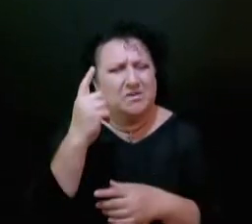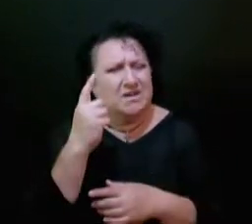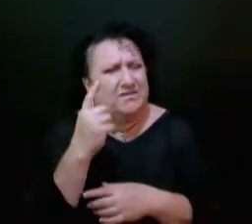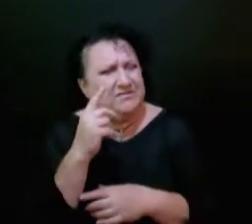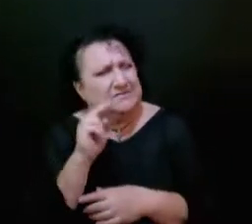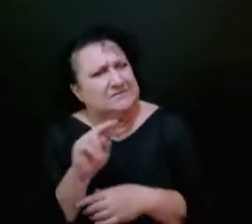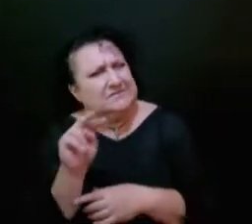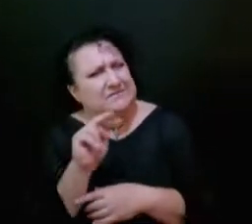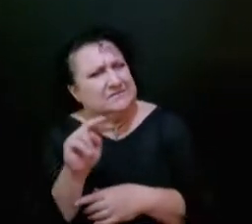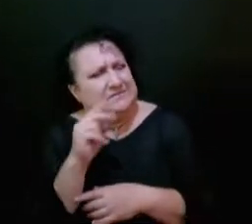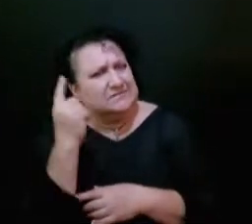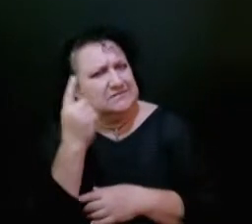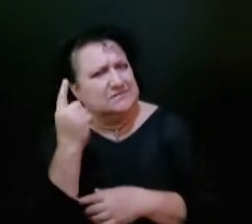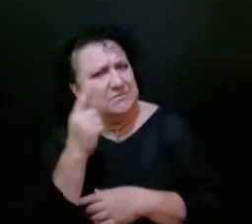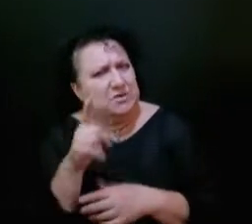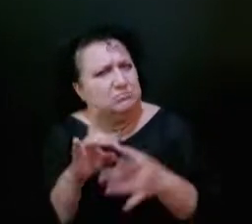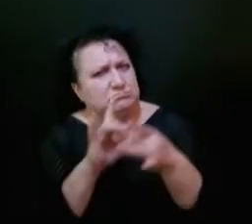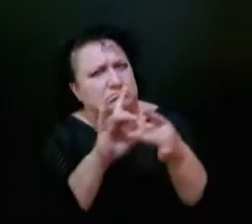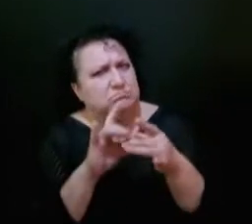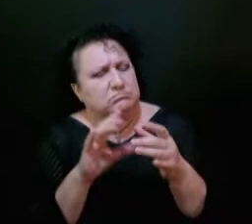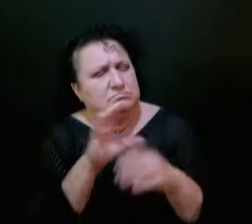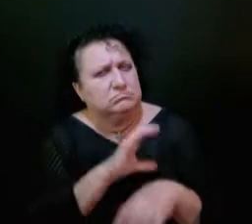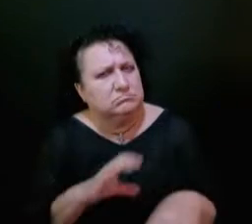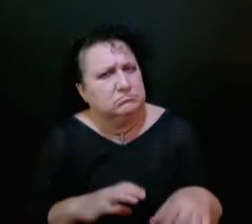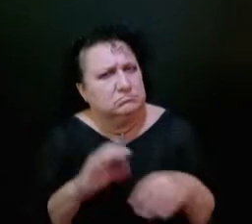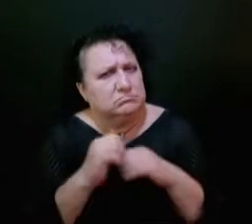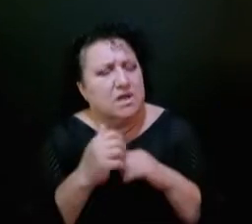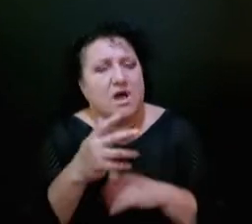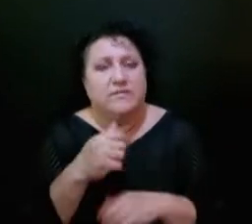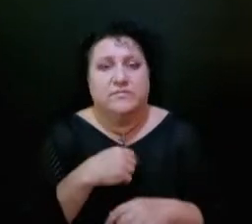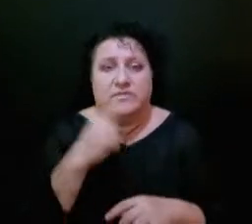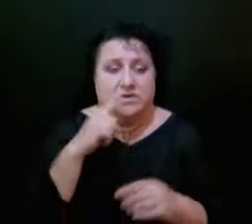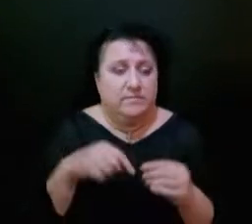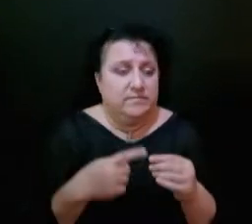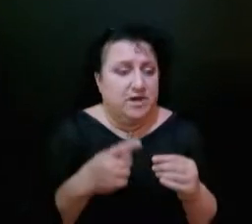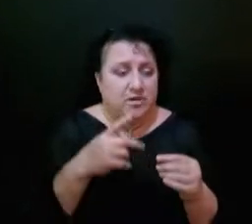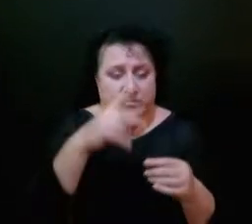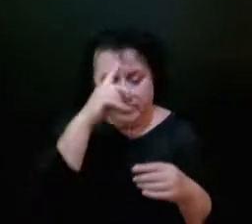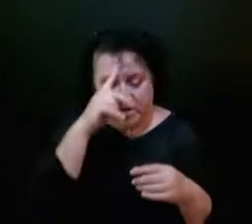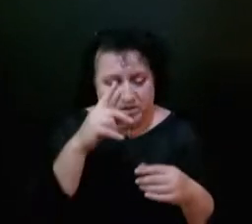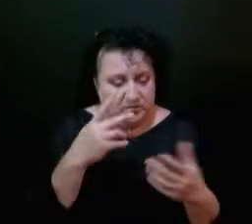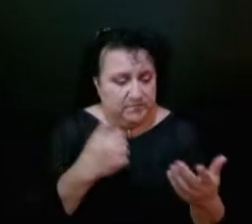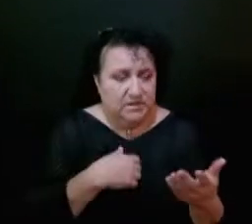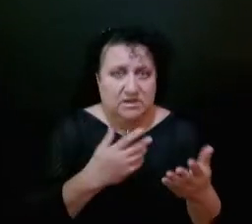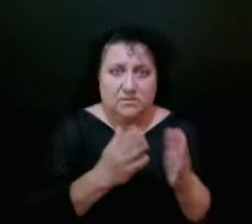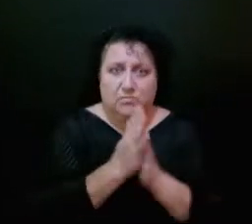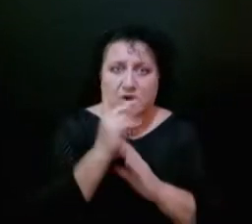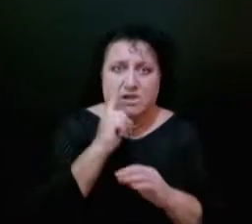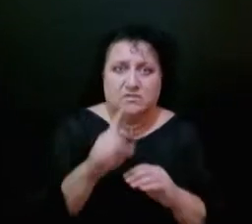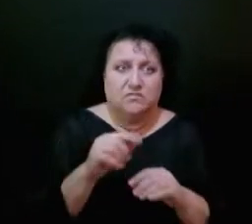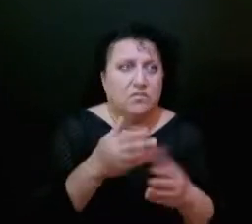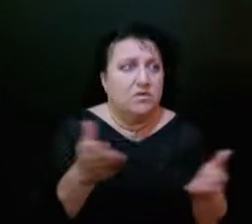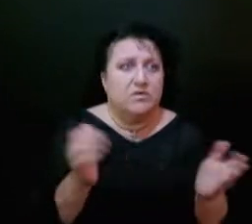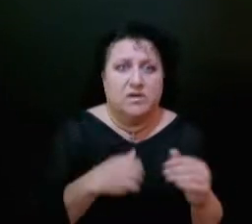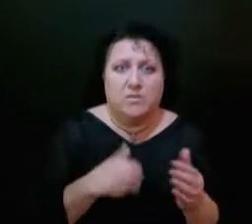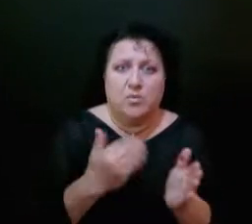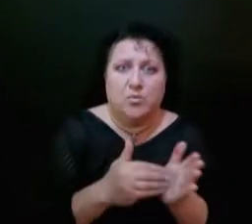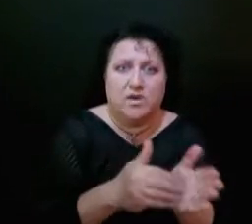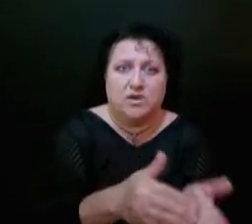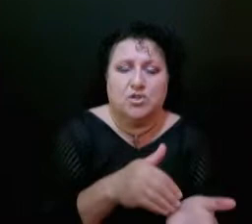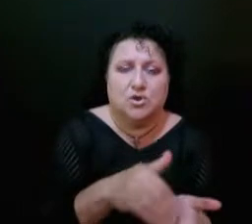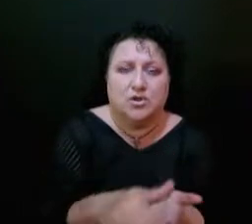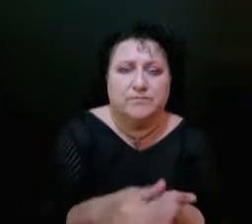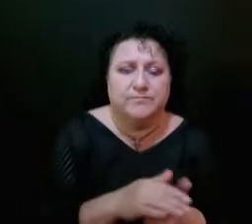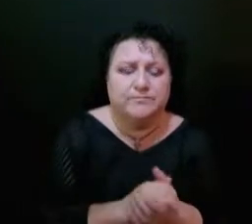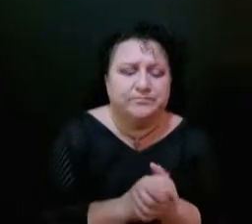in Paul's purview. Who can I say that I'm praying for regularly? In verses 17 through 19, it's Paul's intercession. He